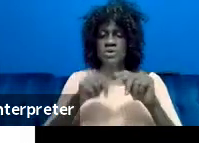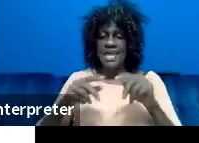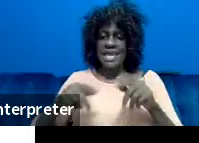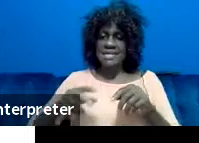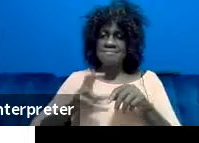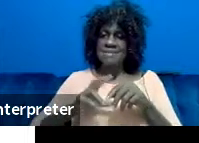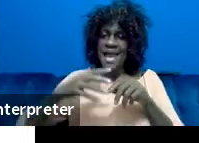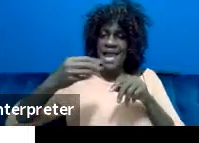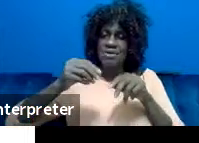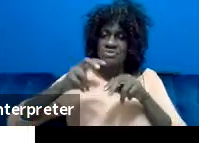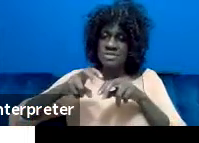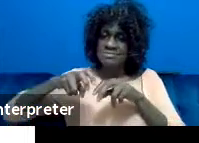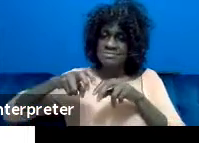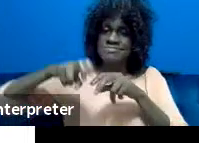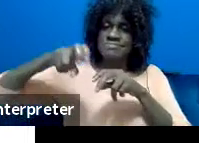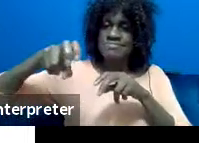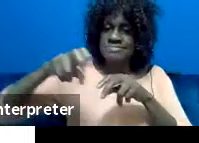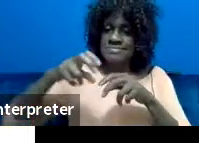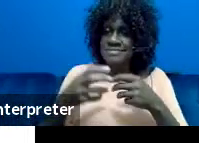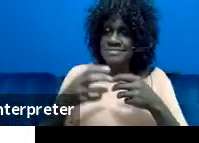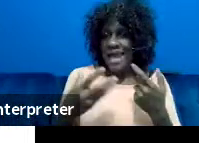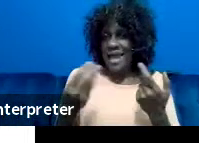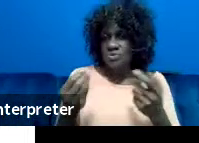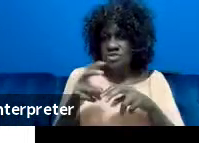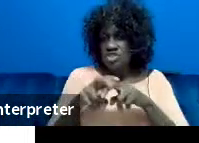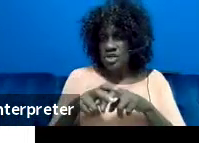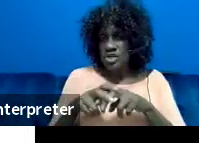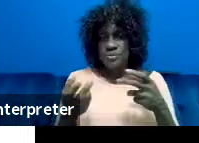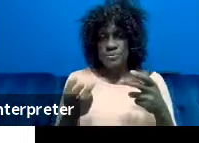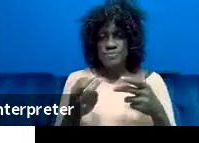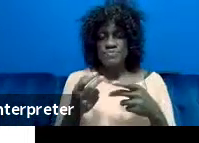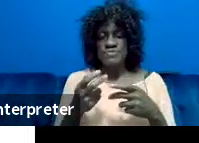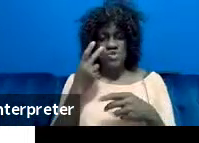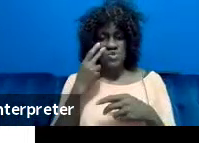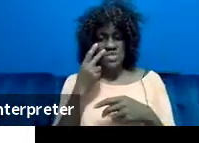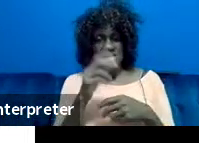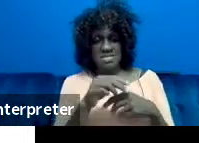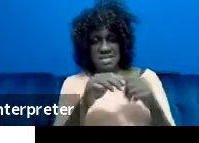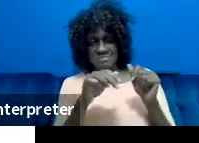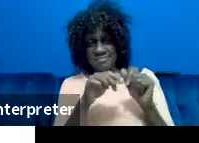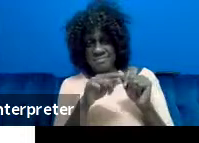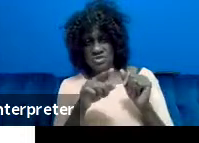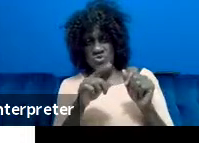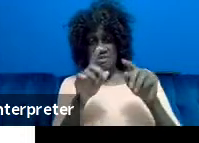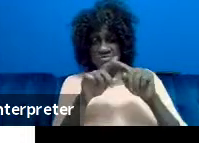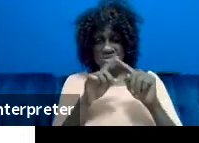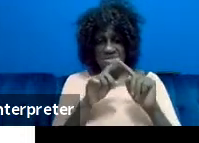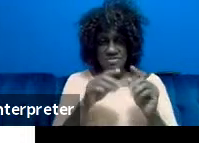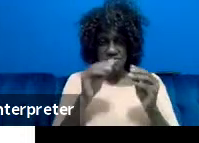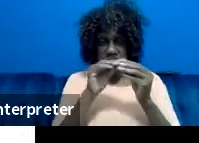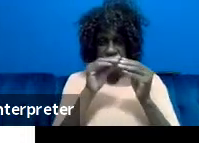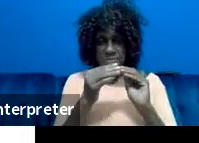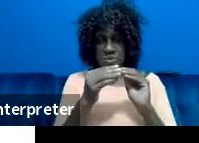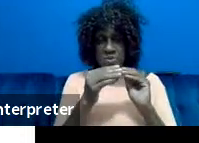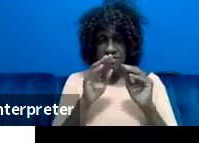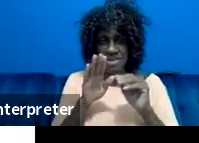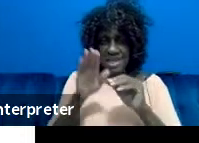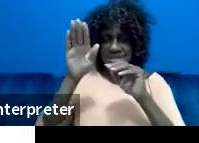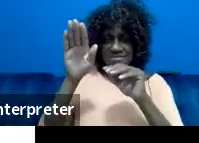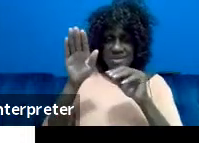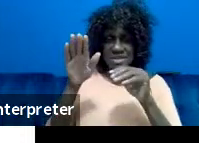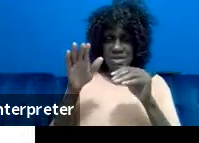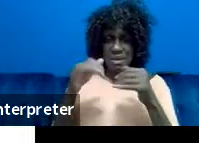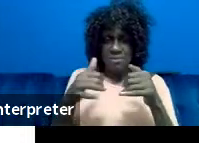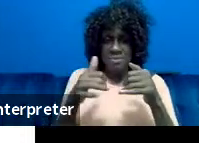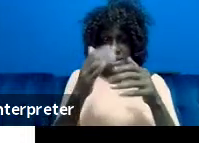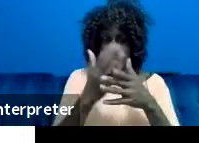their mobility device typically. And so you can see here in this graphic here, we have the number of elevated play components. This is another reason why you